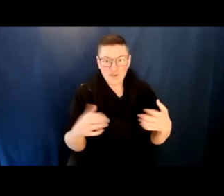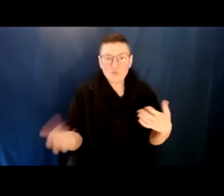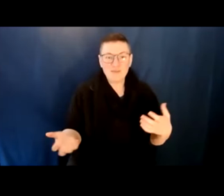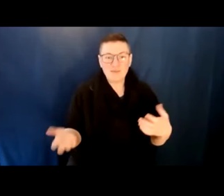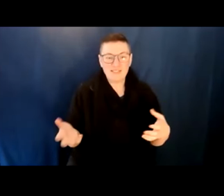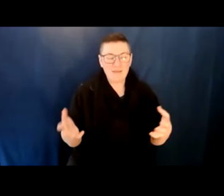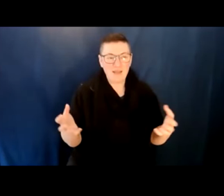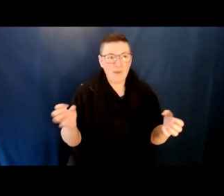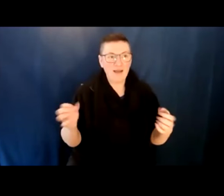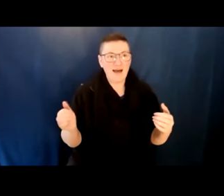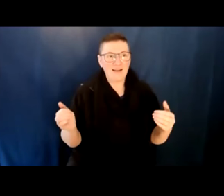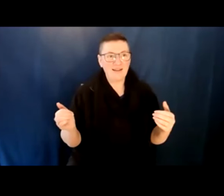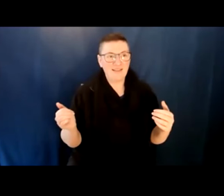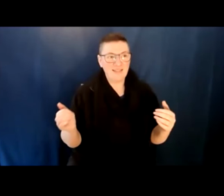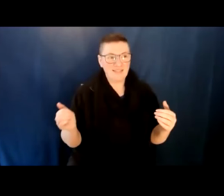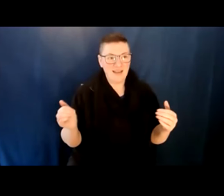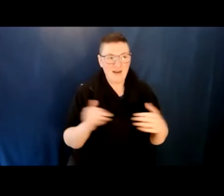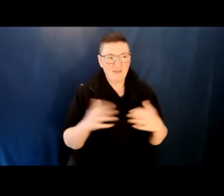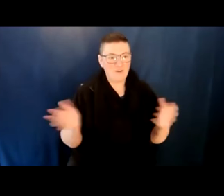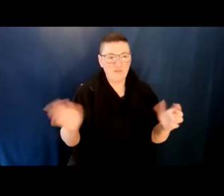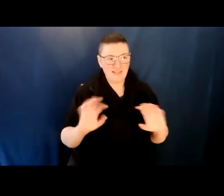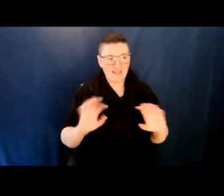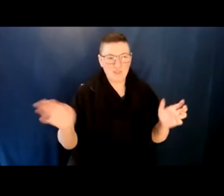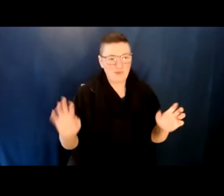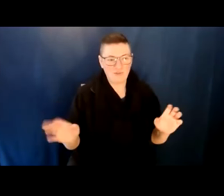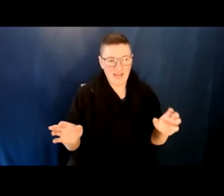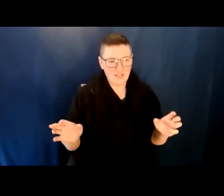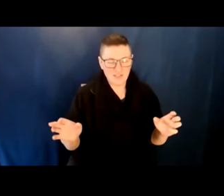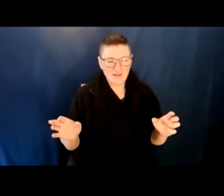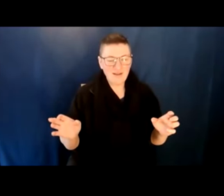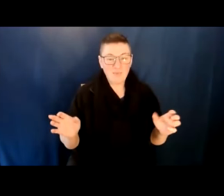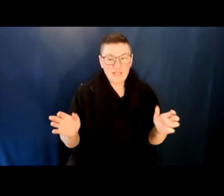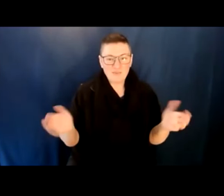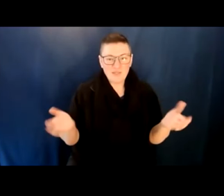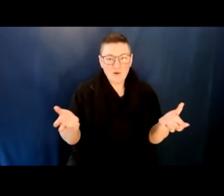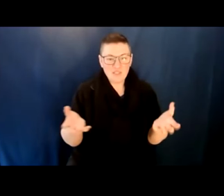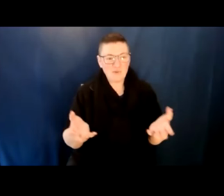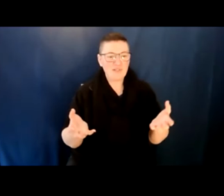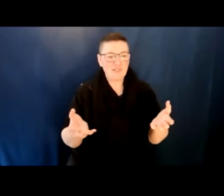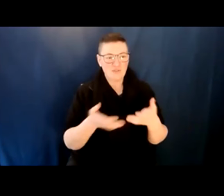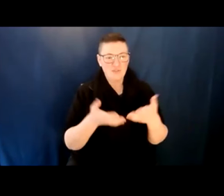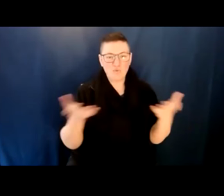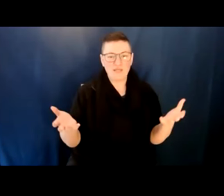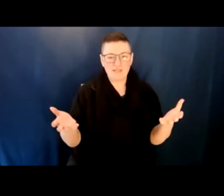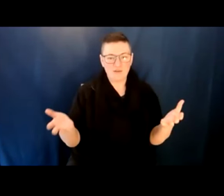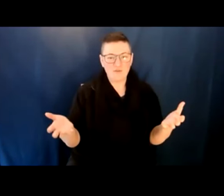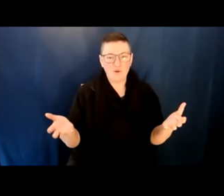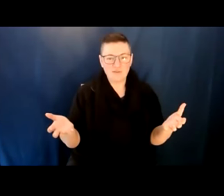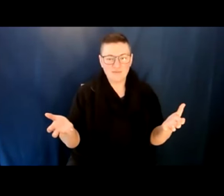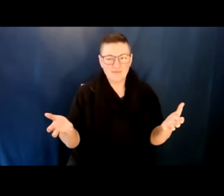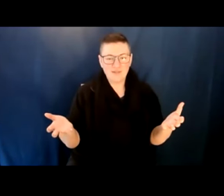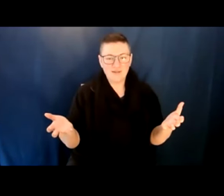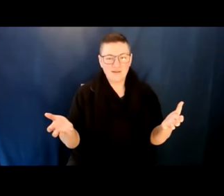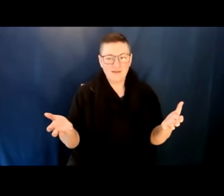I joked to somebody at the time, like, oh my God, I've gone over, like, this is pushing me over the edge. But the whole experience took 2 weeks to